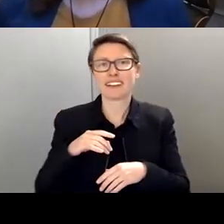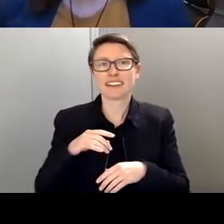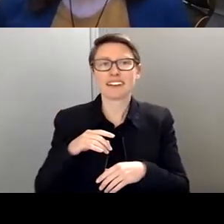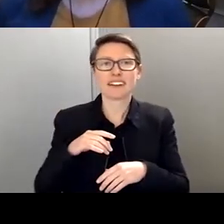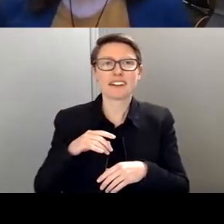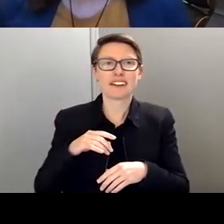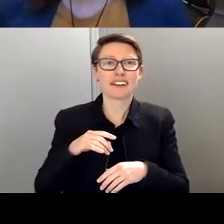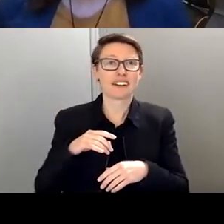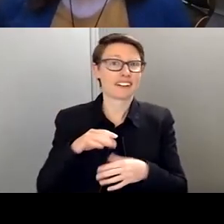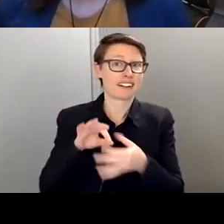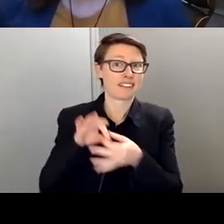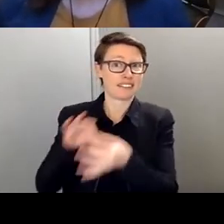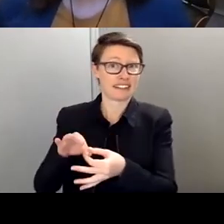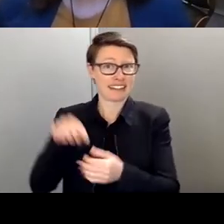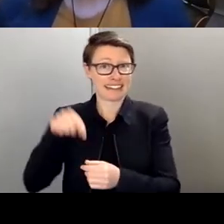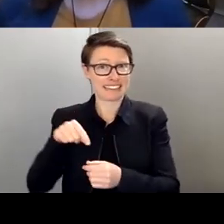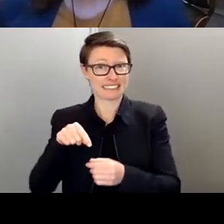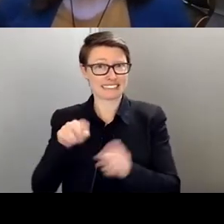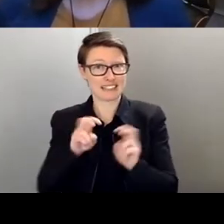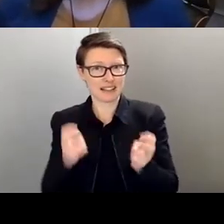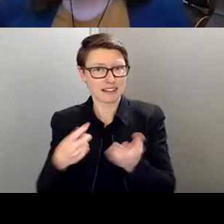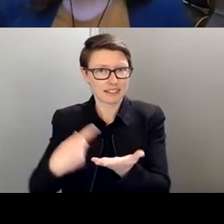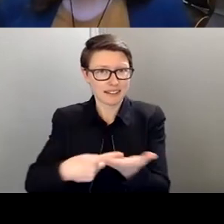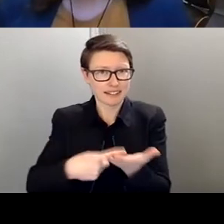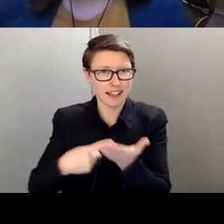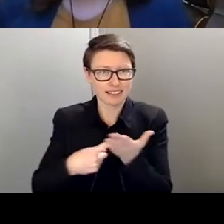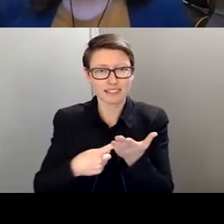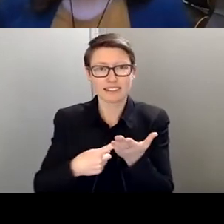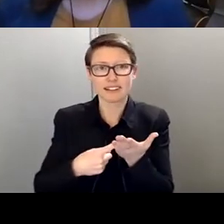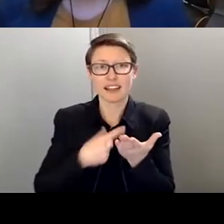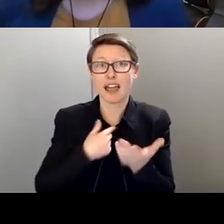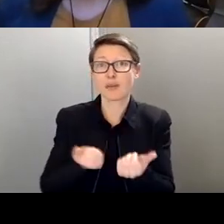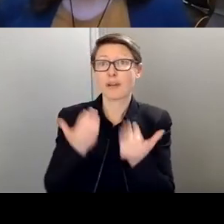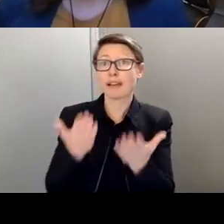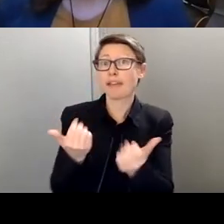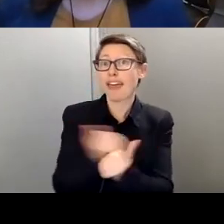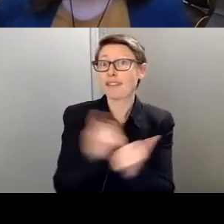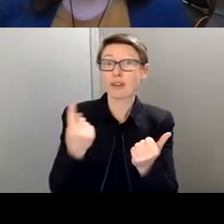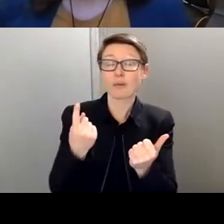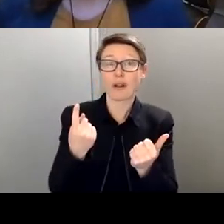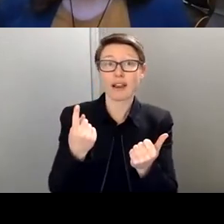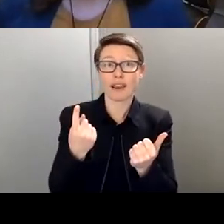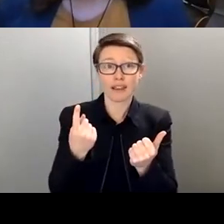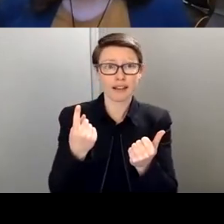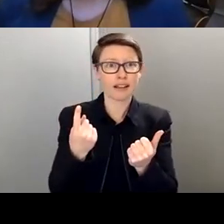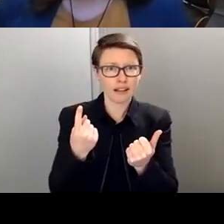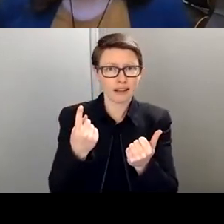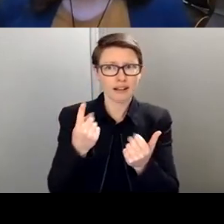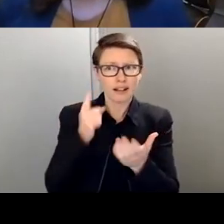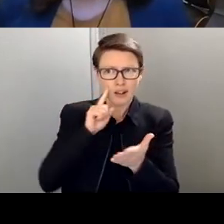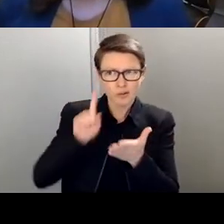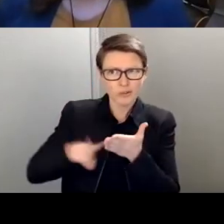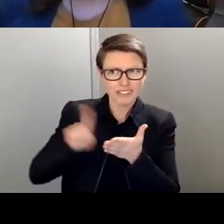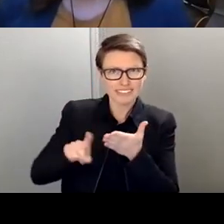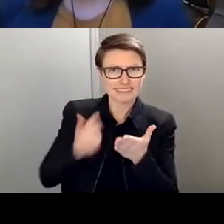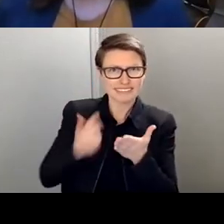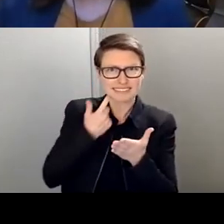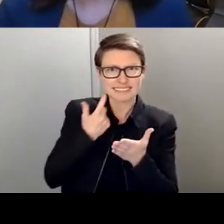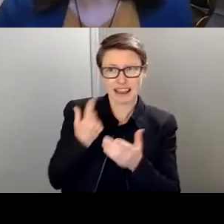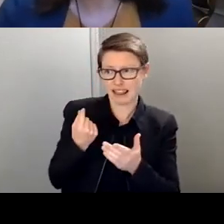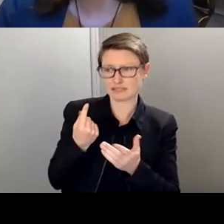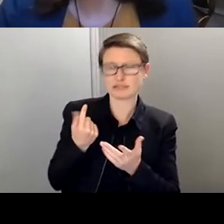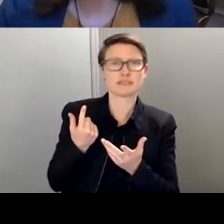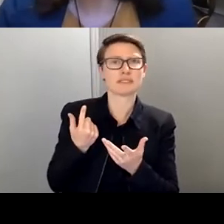in regards to our panel and our discussion that we're having today, recommend everyone look a little bit into what happened this year with a particular